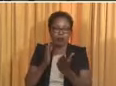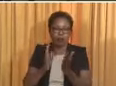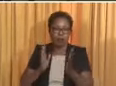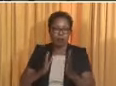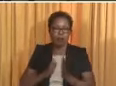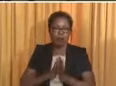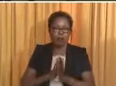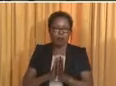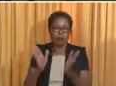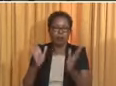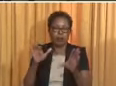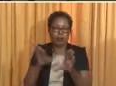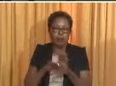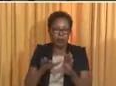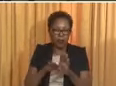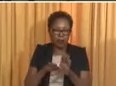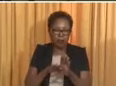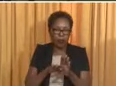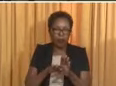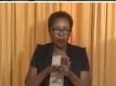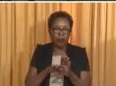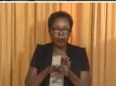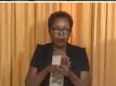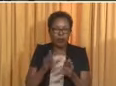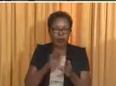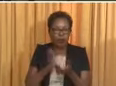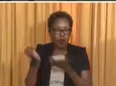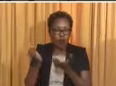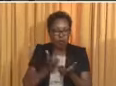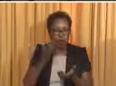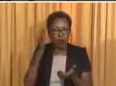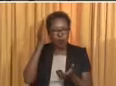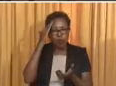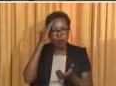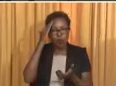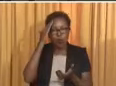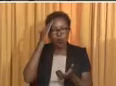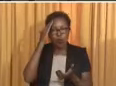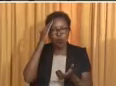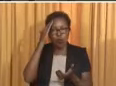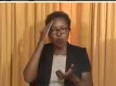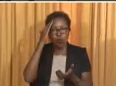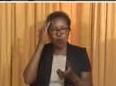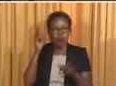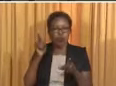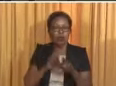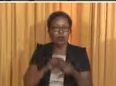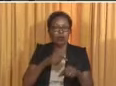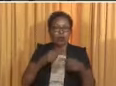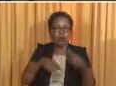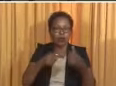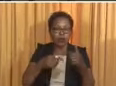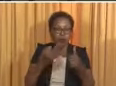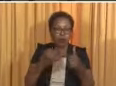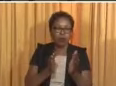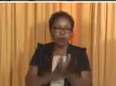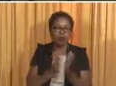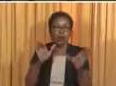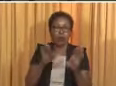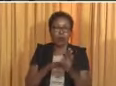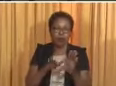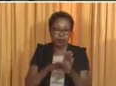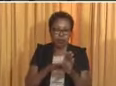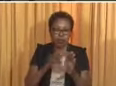parameters of Article 257 of the Constitution, we need to examine the steps and inbuilt mechanisms that are provided for therein. In